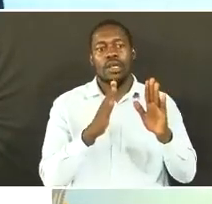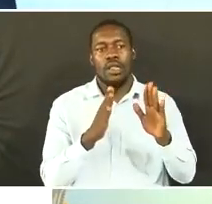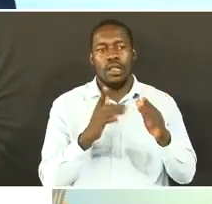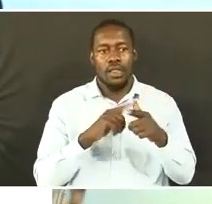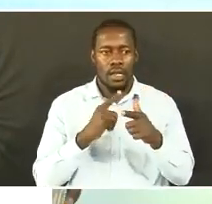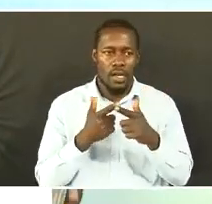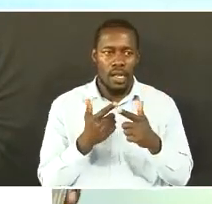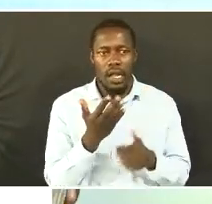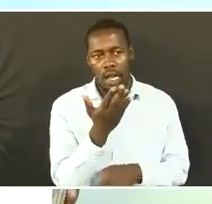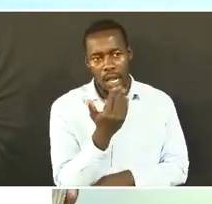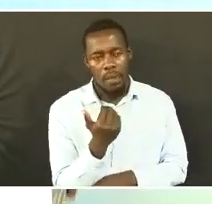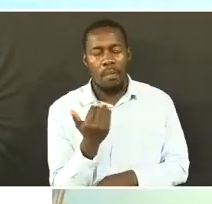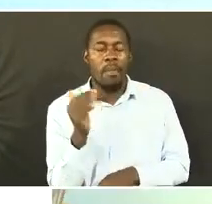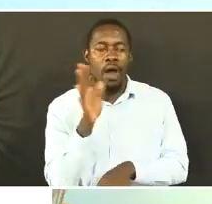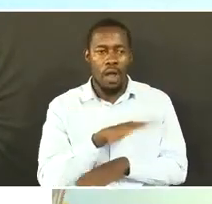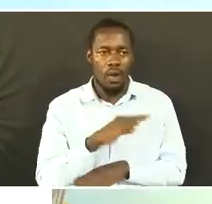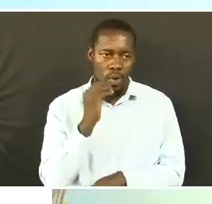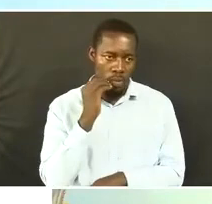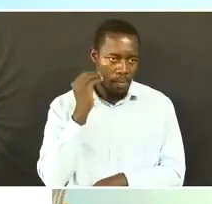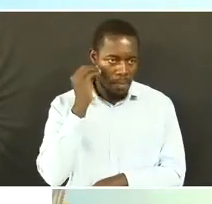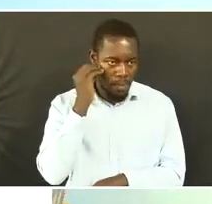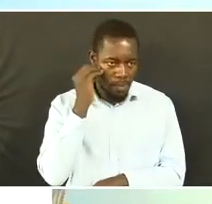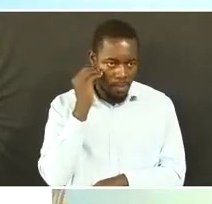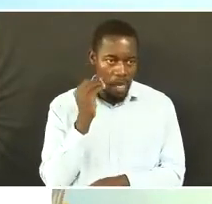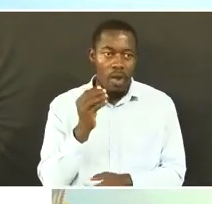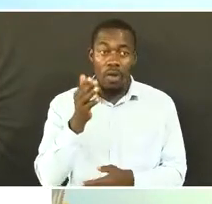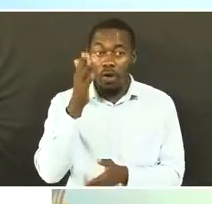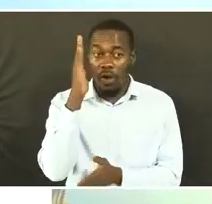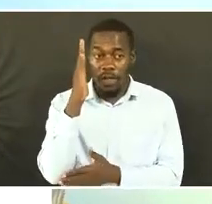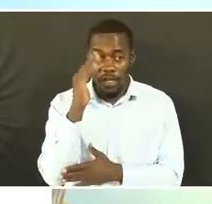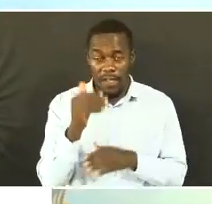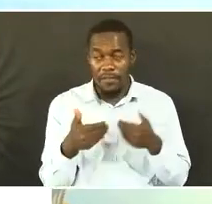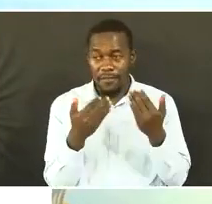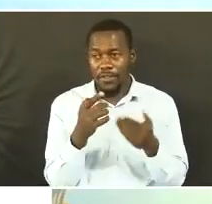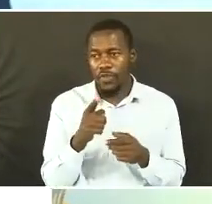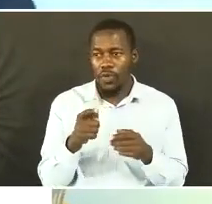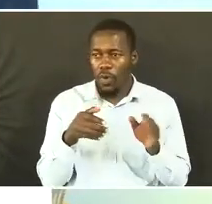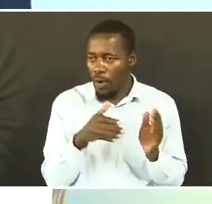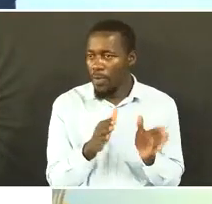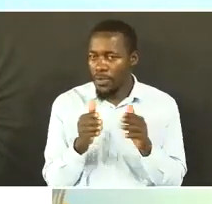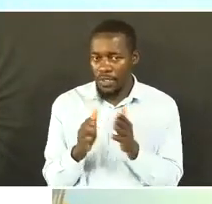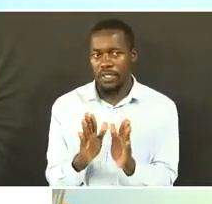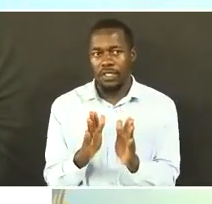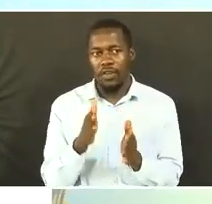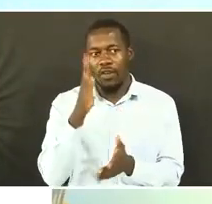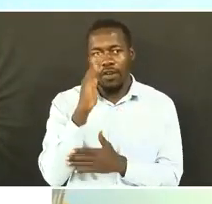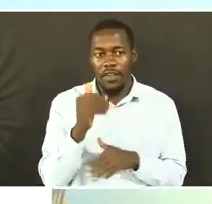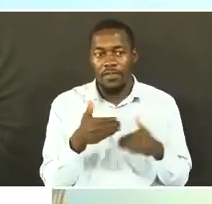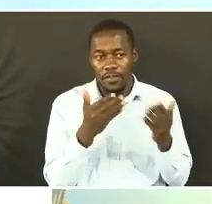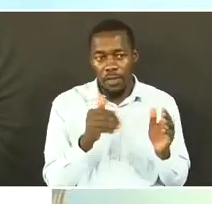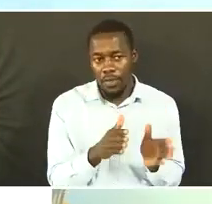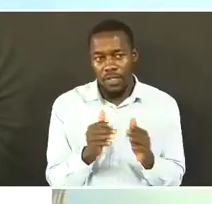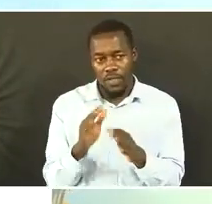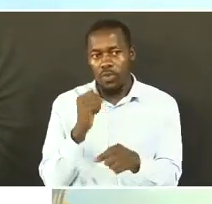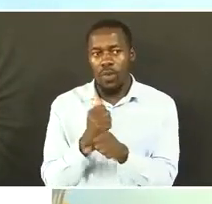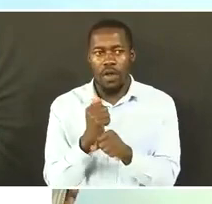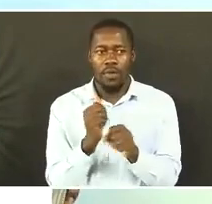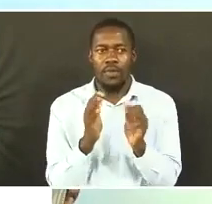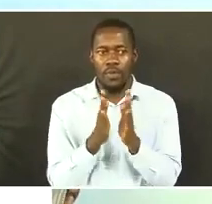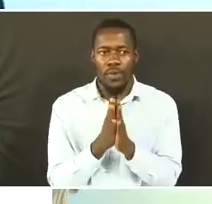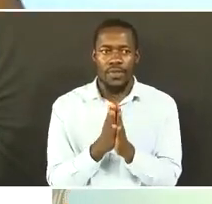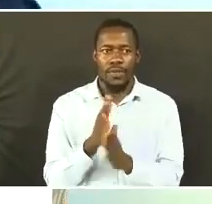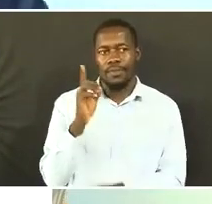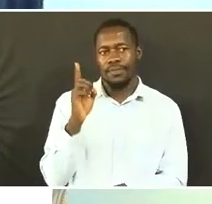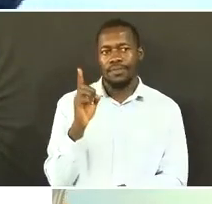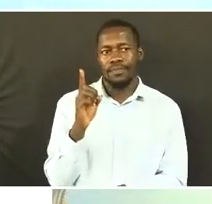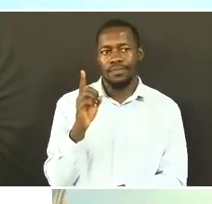come back home. And God gives us this great opportunity to co-labor with him. Says in messages